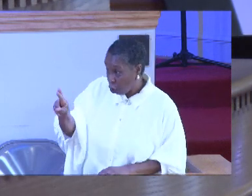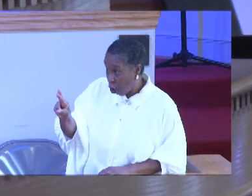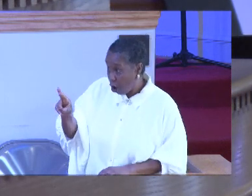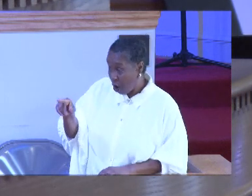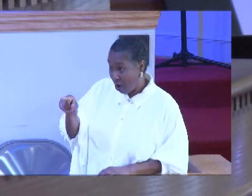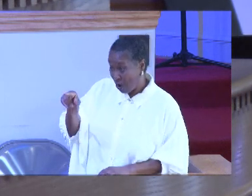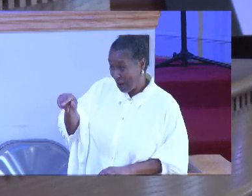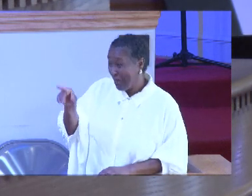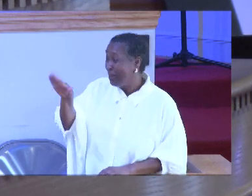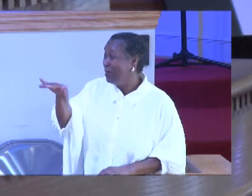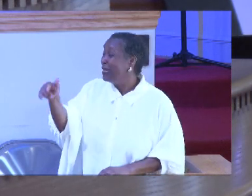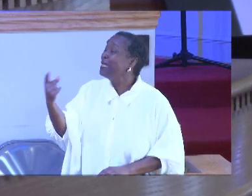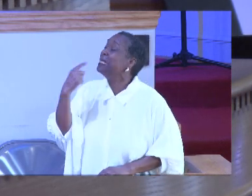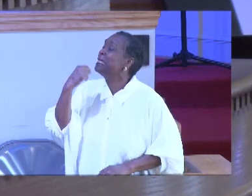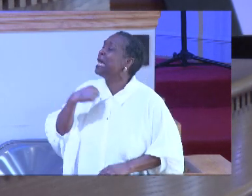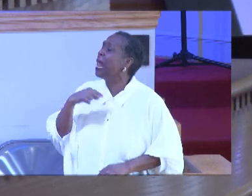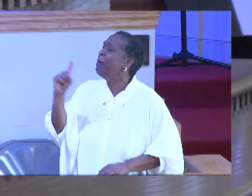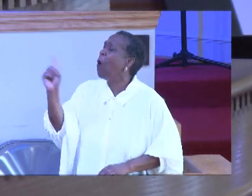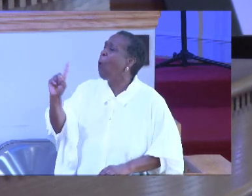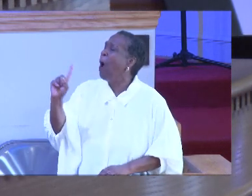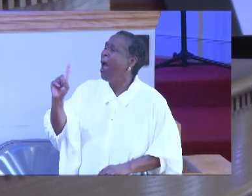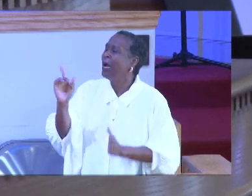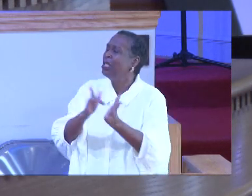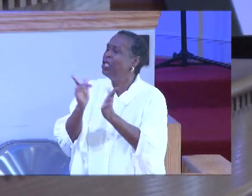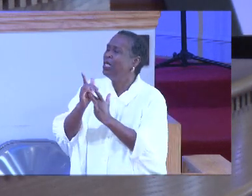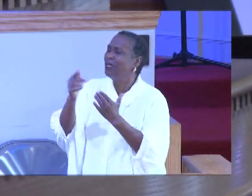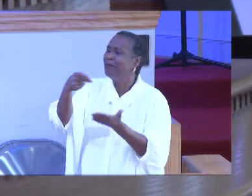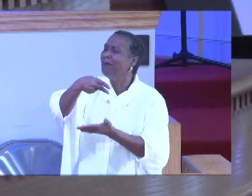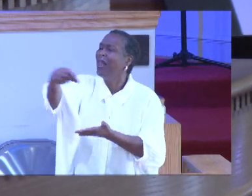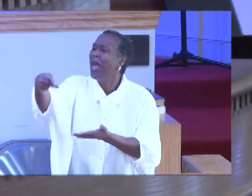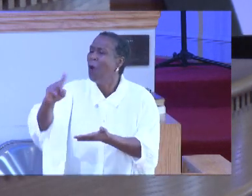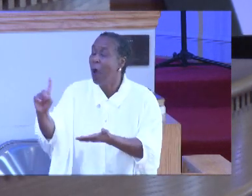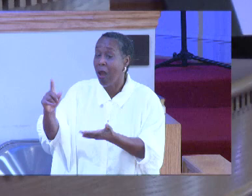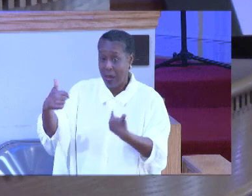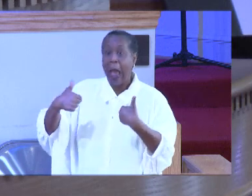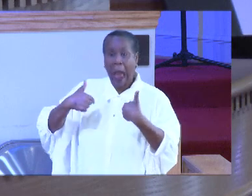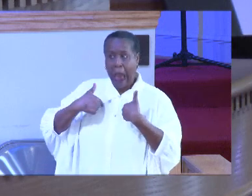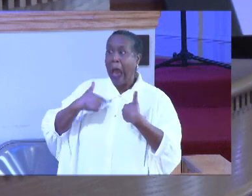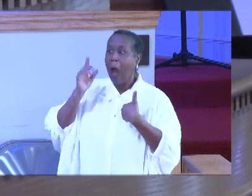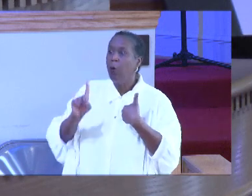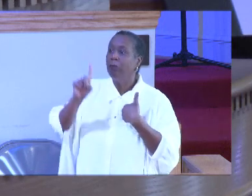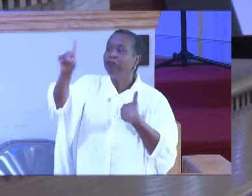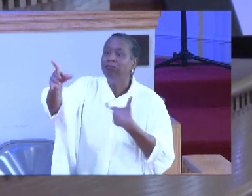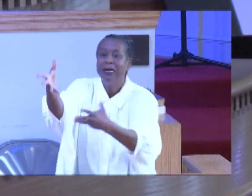if you just tell me where you put him, I'll take him away.